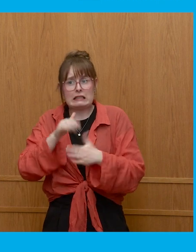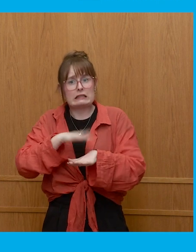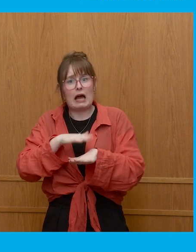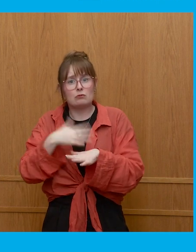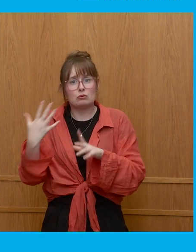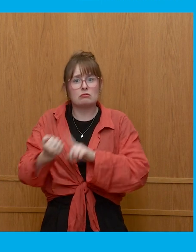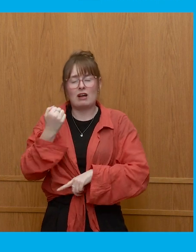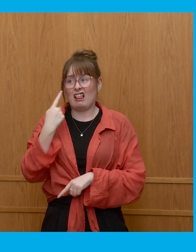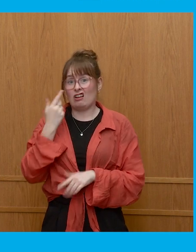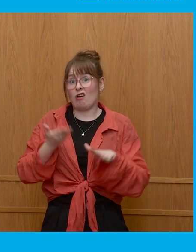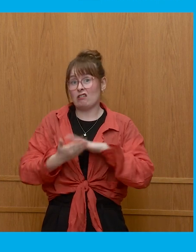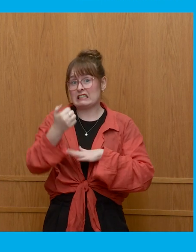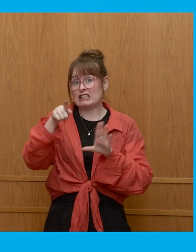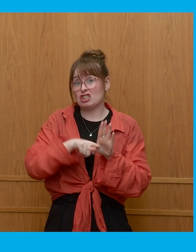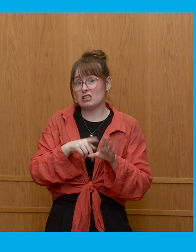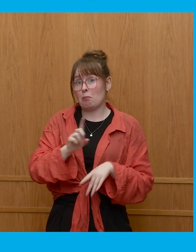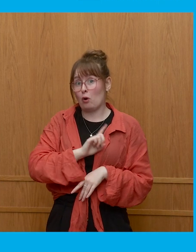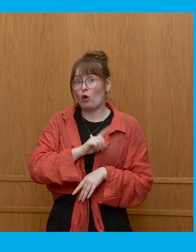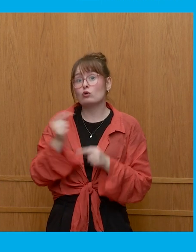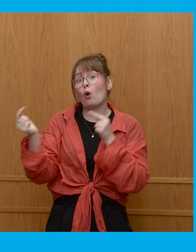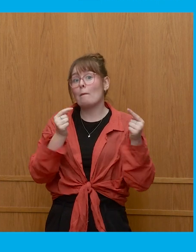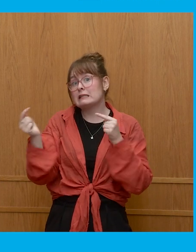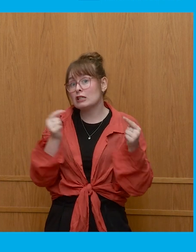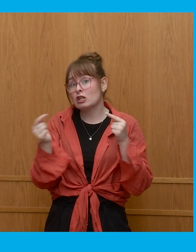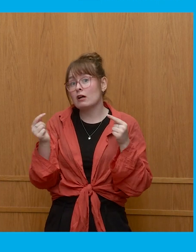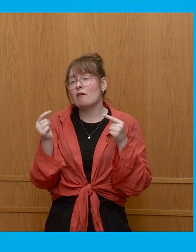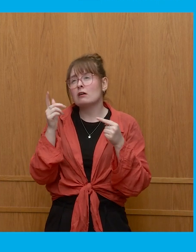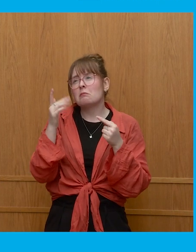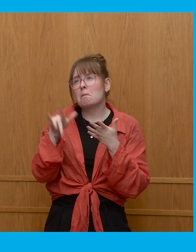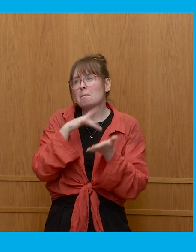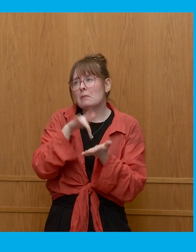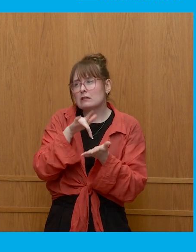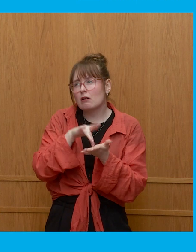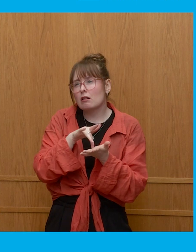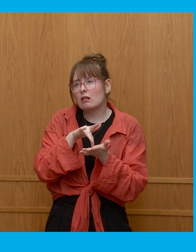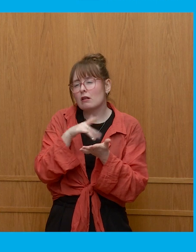It's less than that. Because the competition was in the middle of